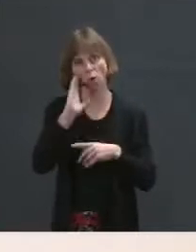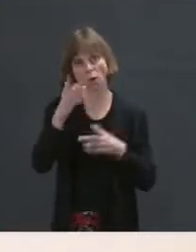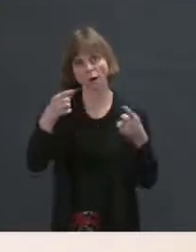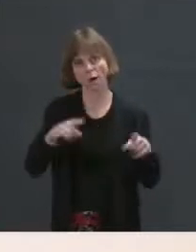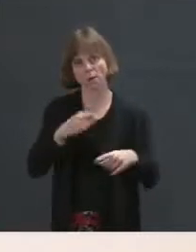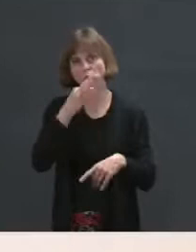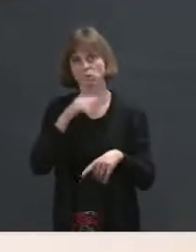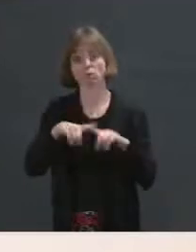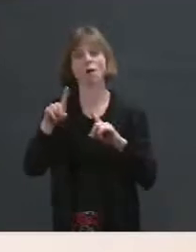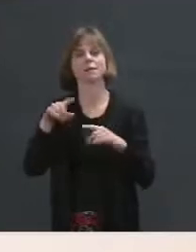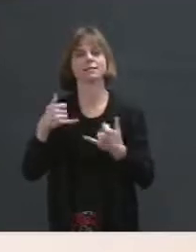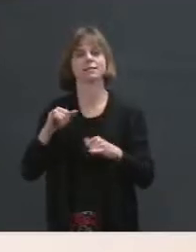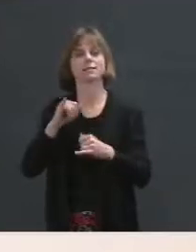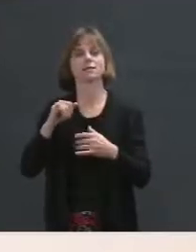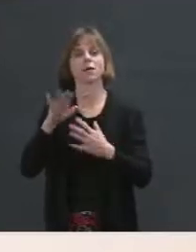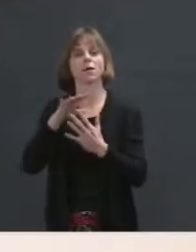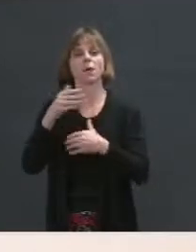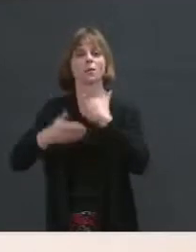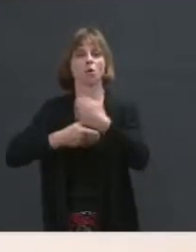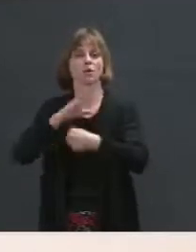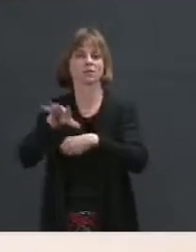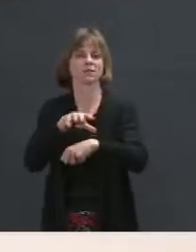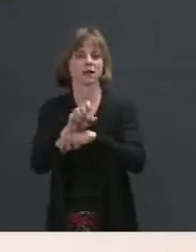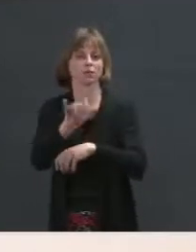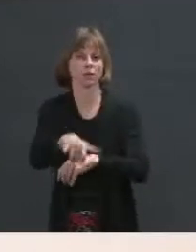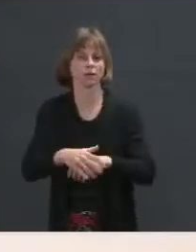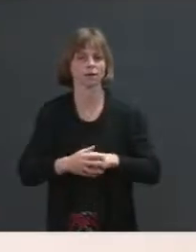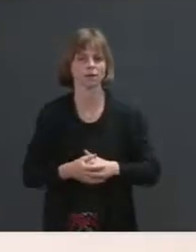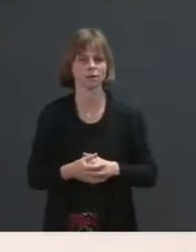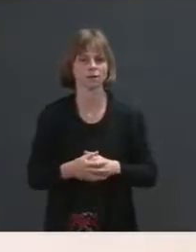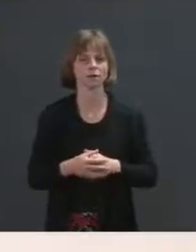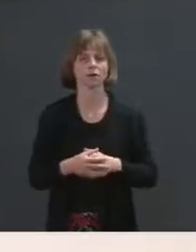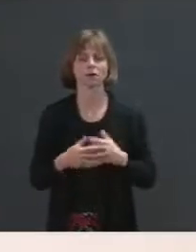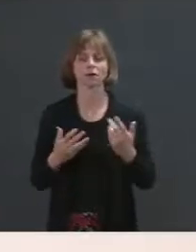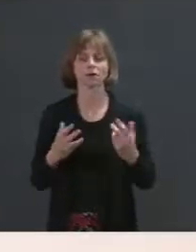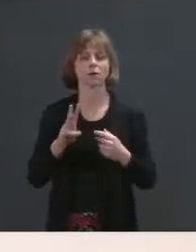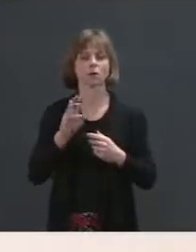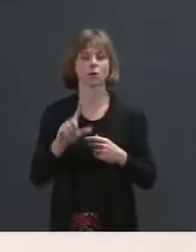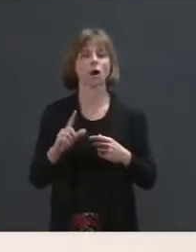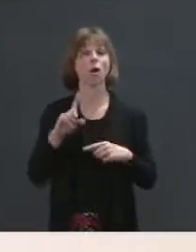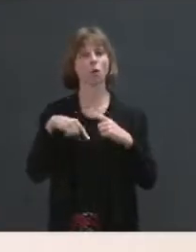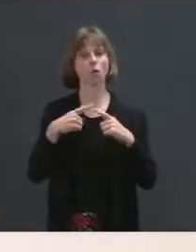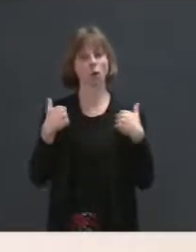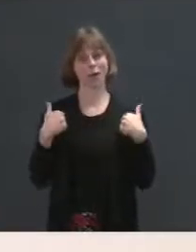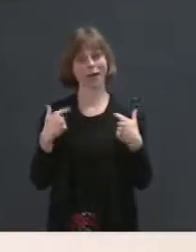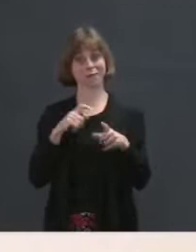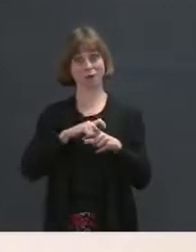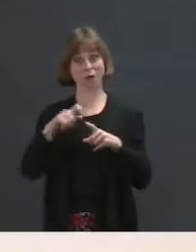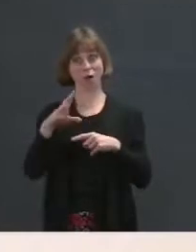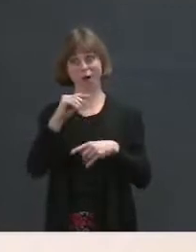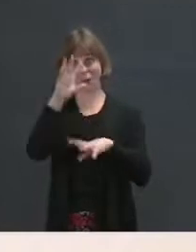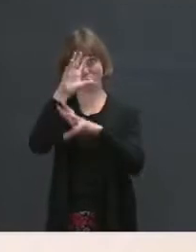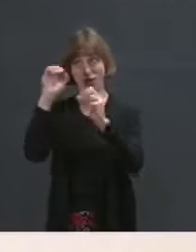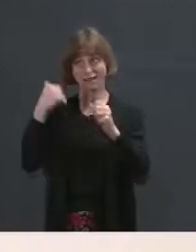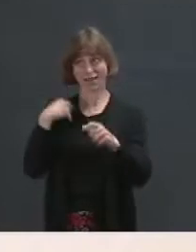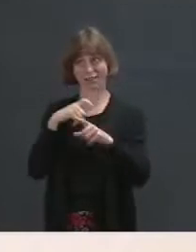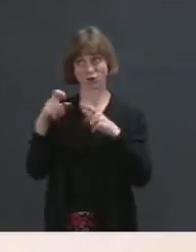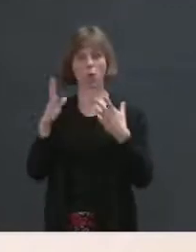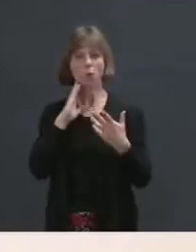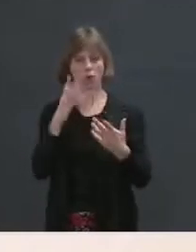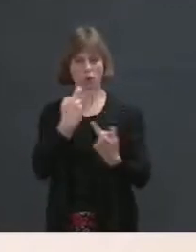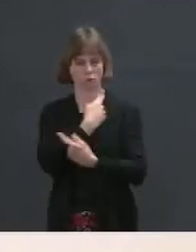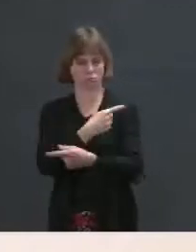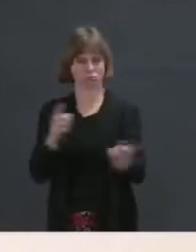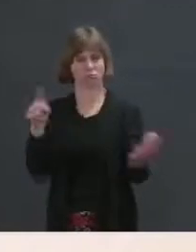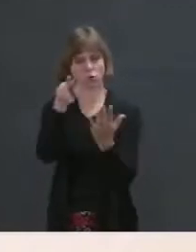happen. Okay. And what are they going to be talking about in that call? Well, when we have the call and the president has the call, I'm sure we'll do a readout of it.